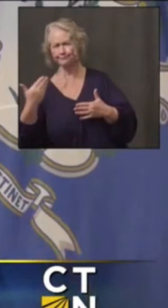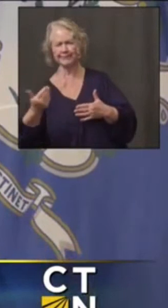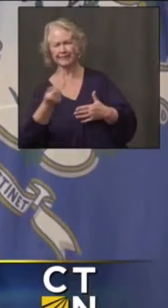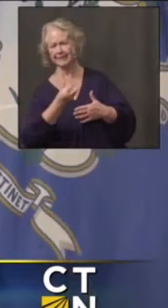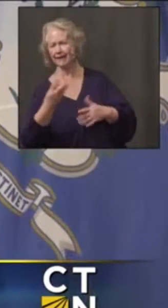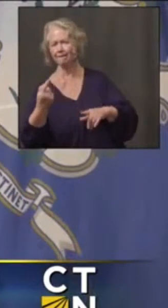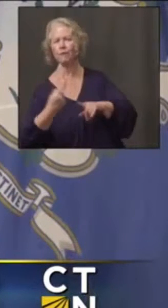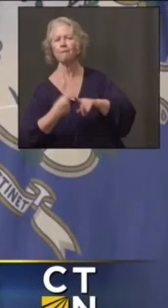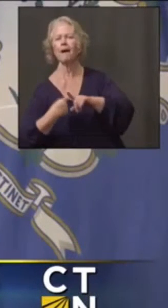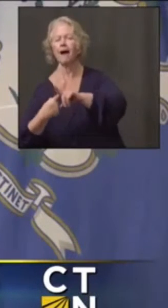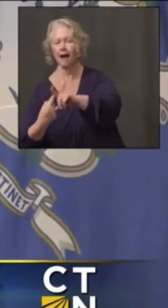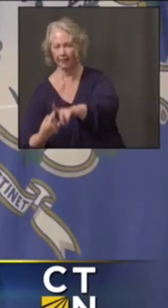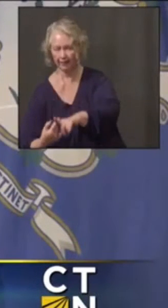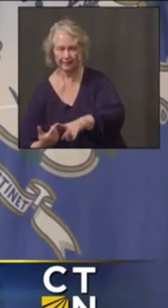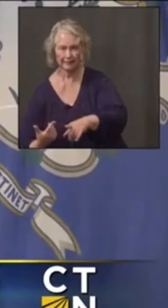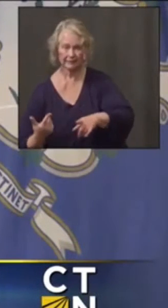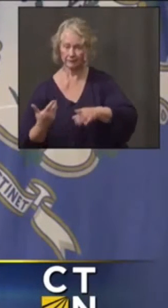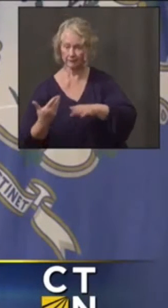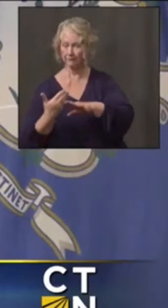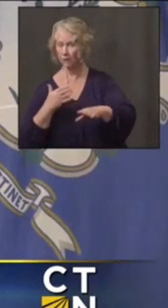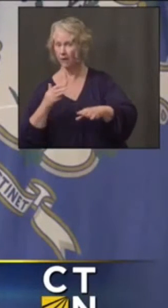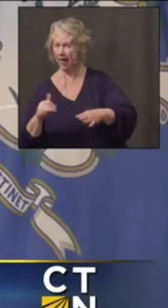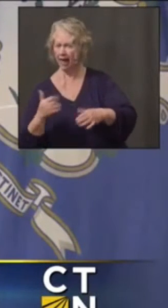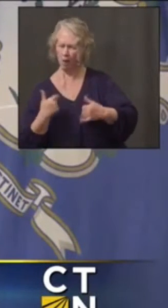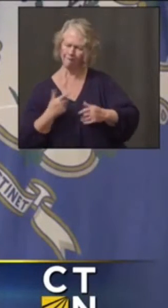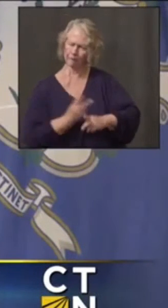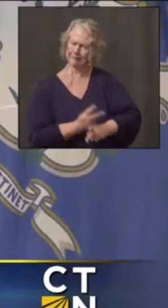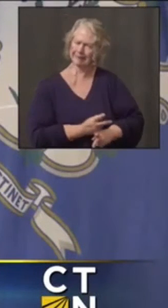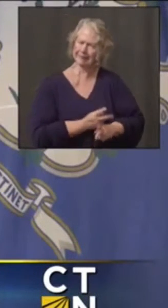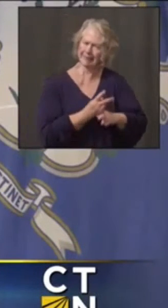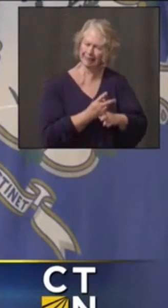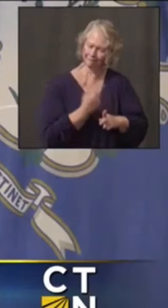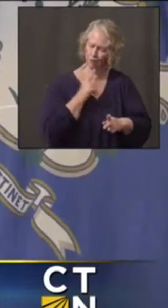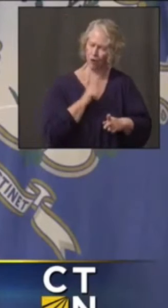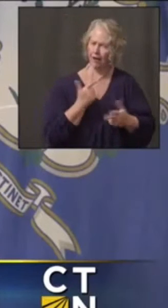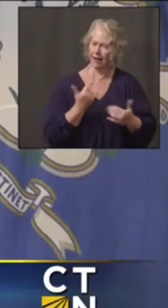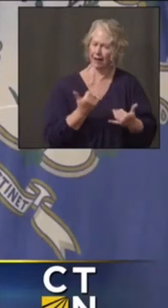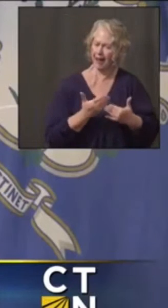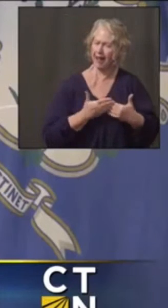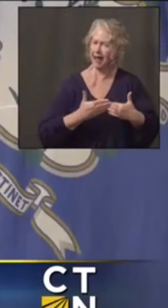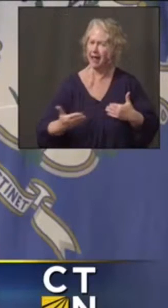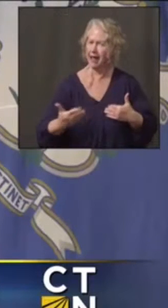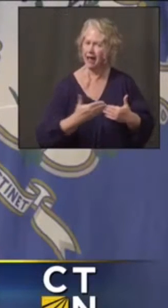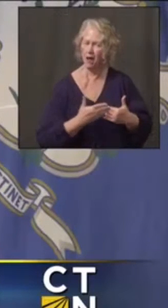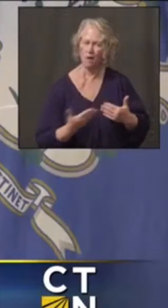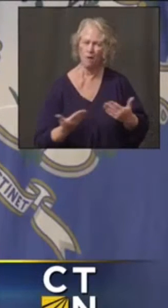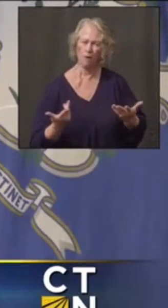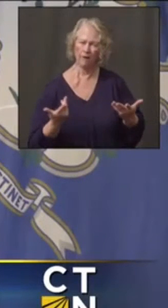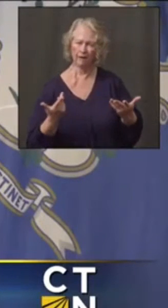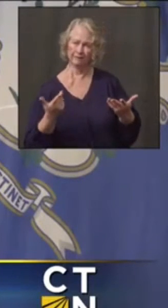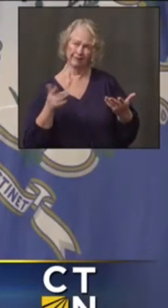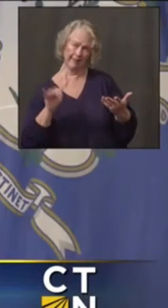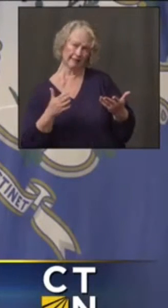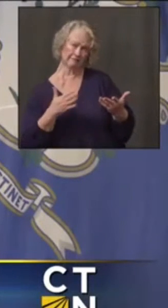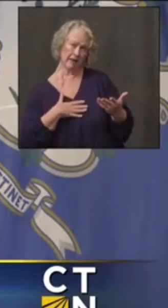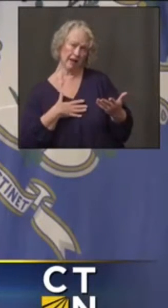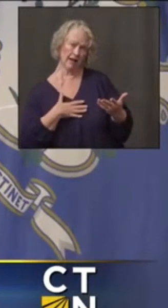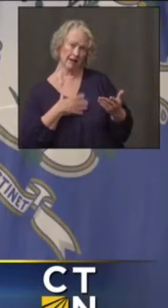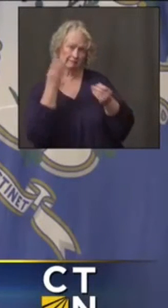effective way. So we're going to have to stay cautious, for a little bit longer. So those would be the two messages I'd